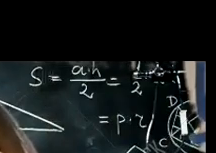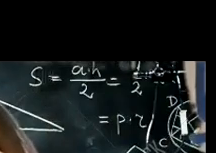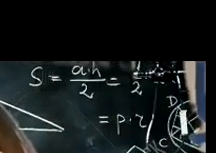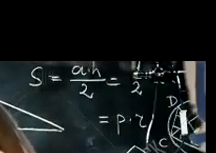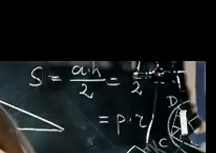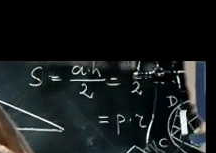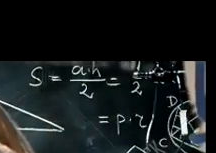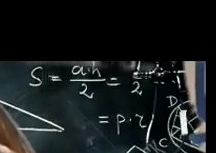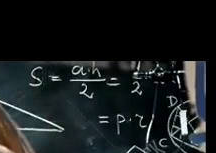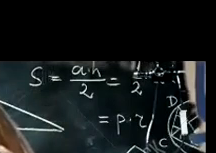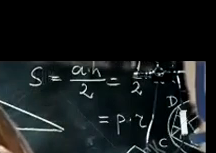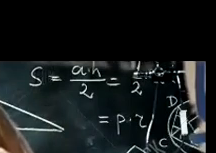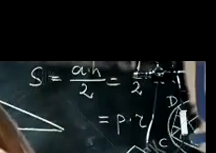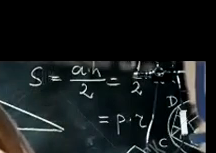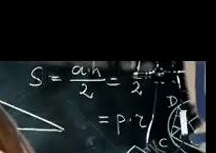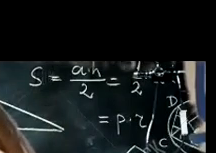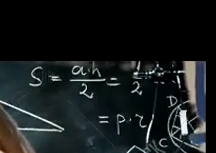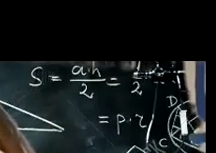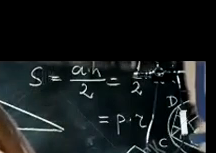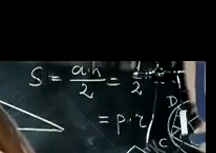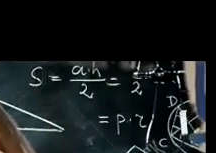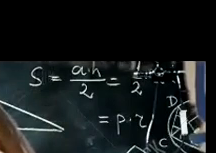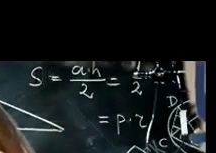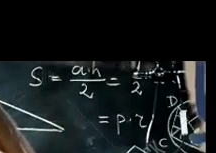All right, okay.